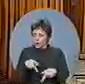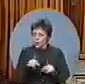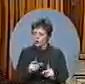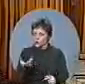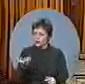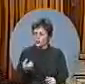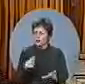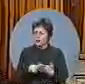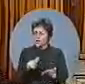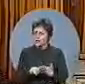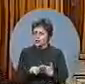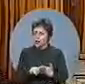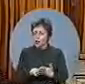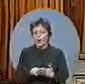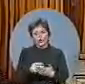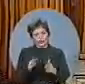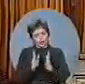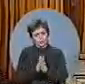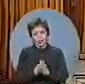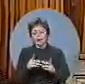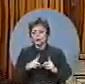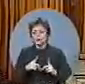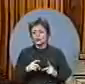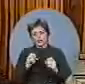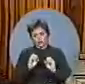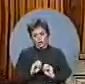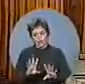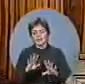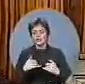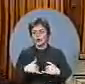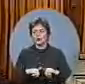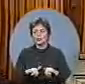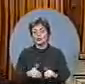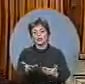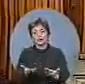That will conclude the question period for today. I would like